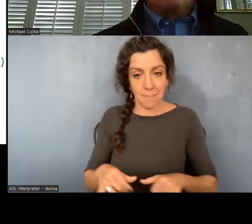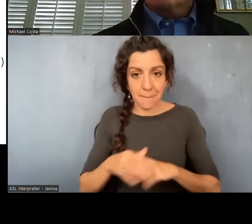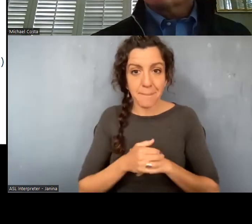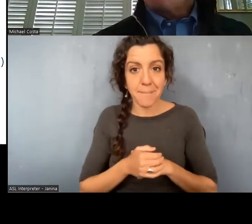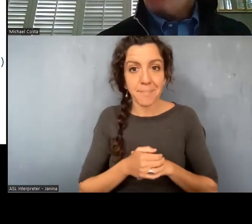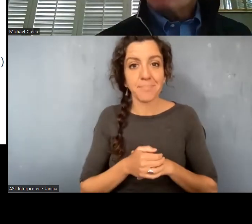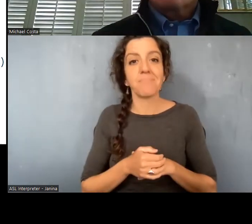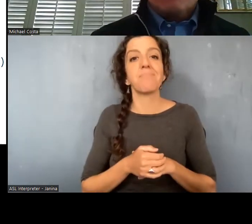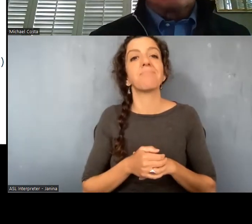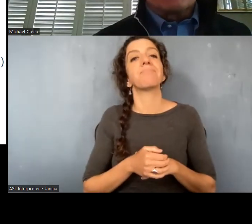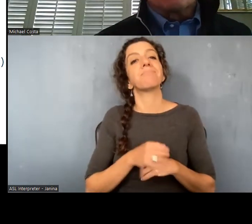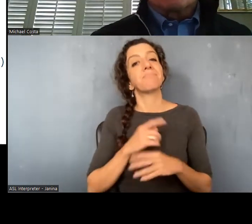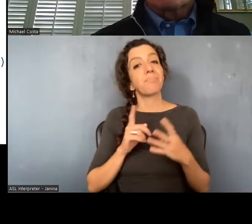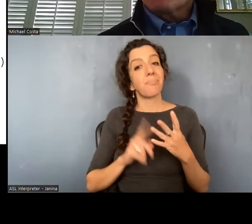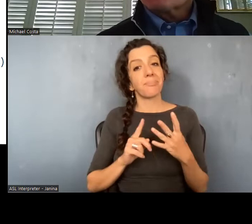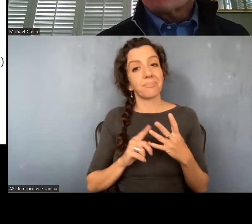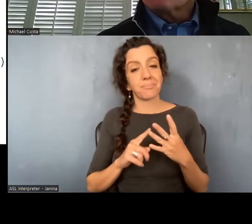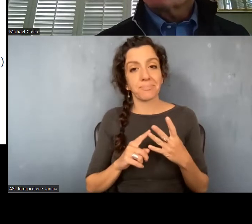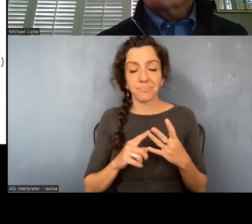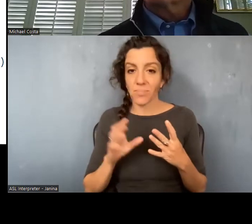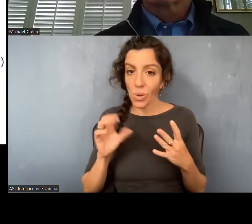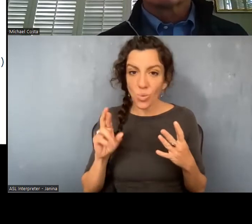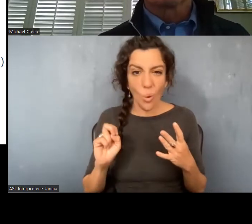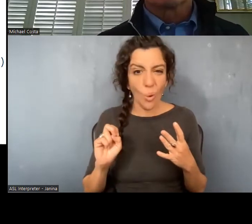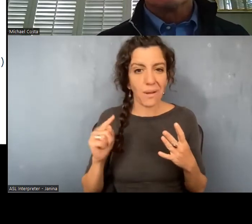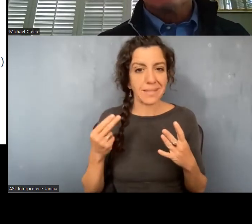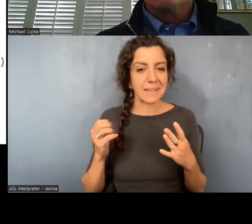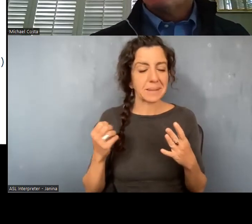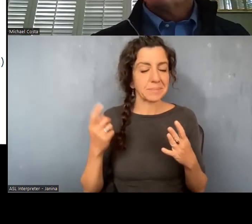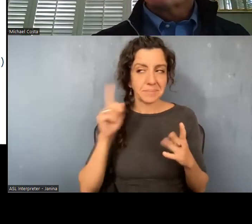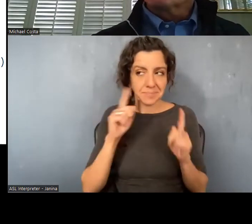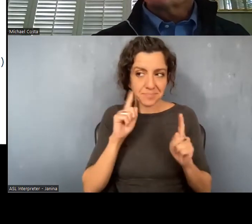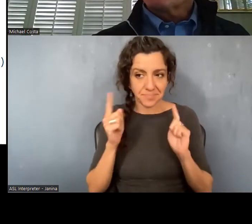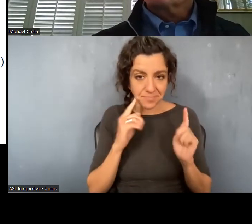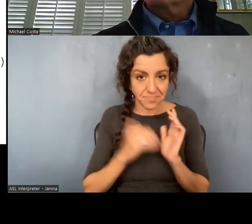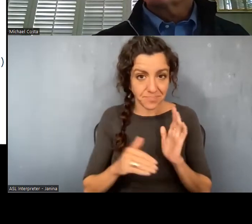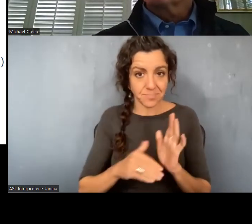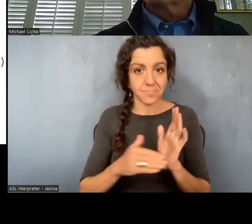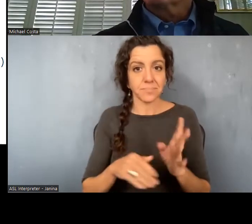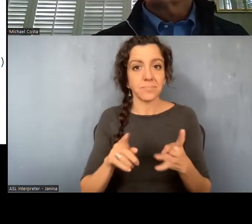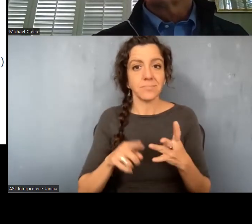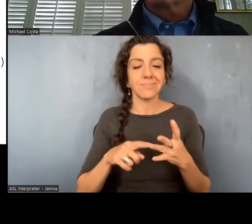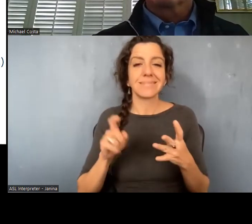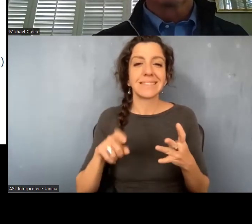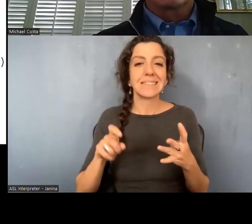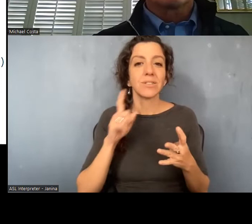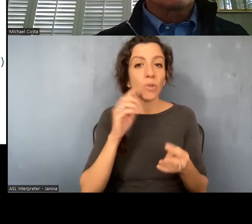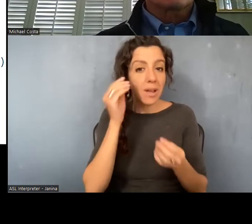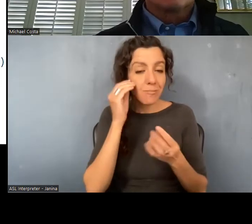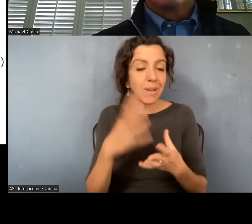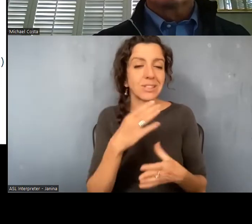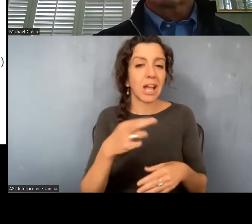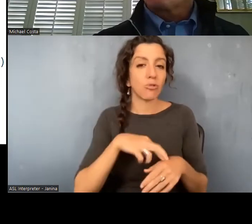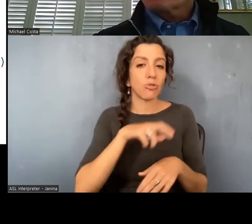Also, one of the core themes that was mentioned over and over again is the need for information and referral